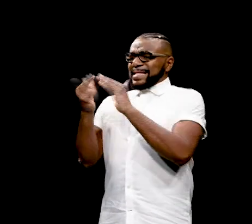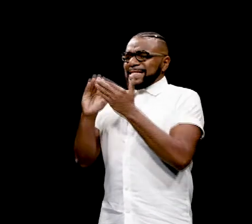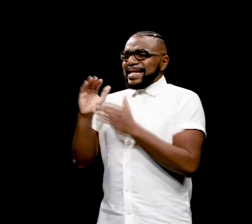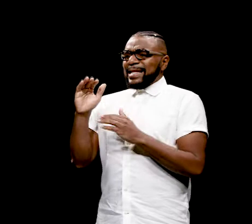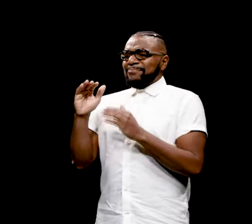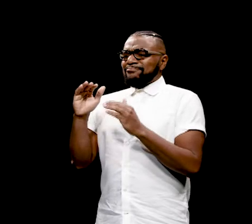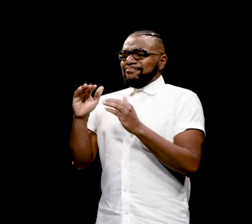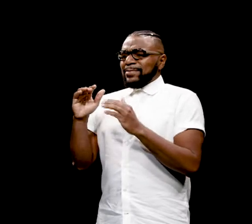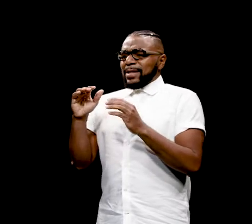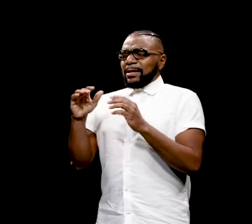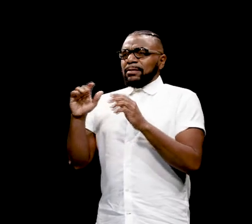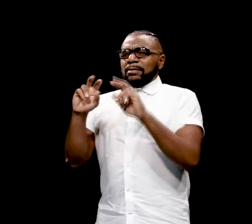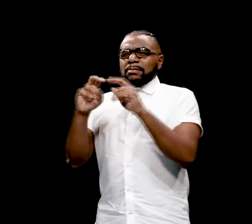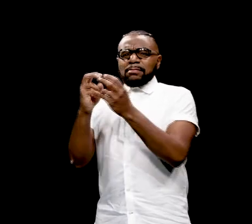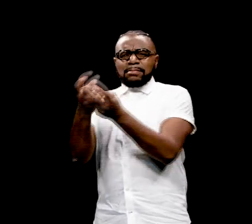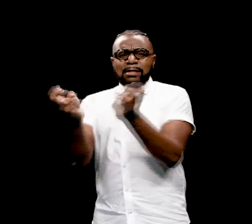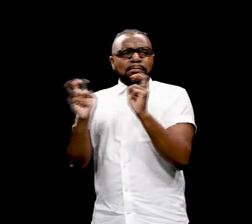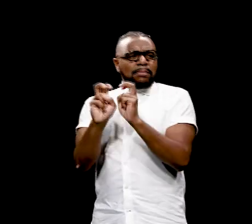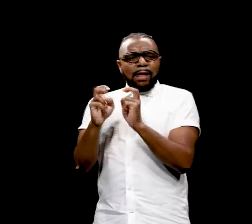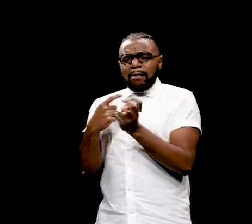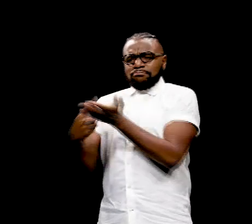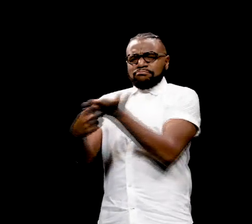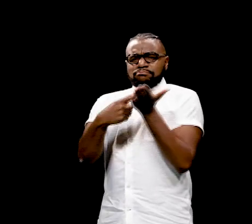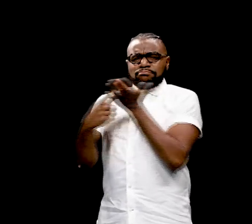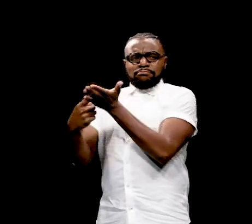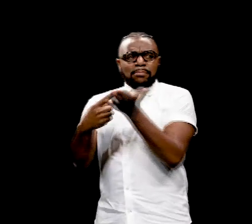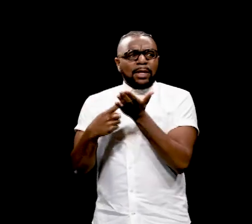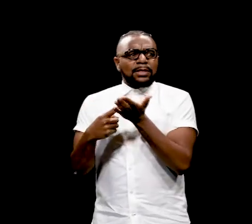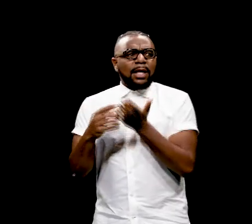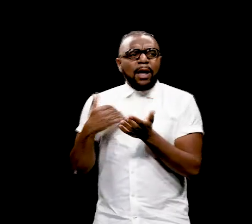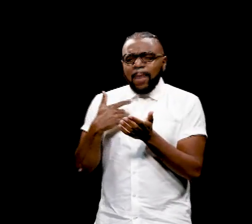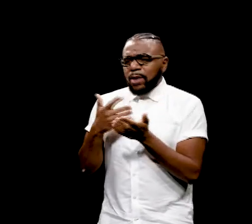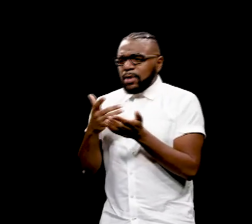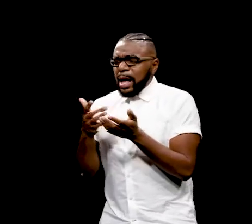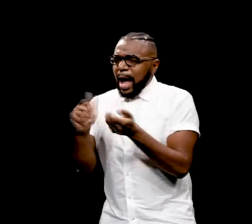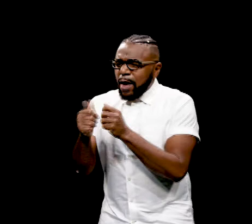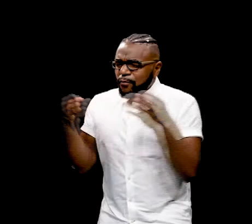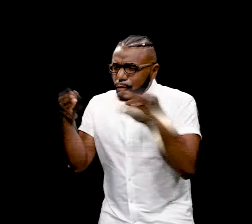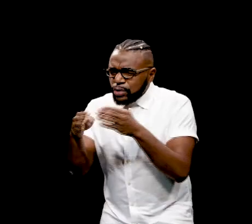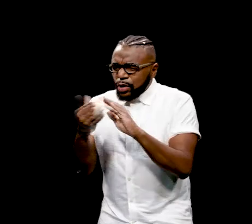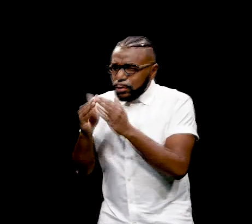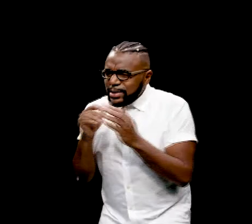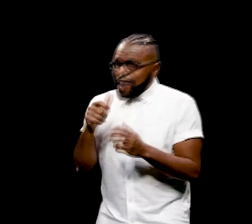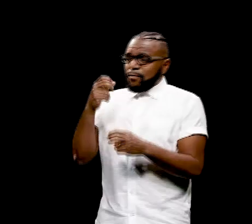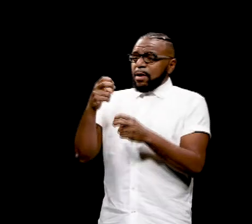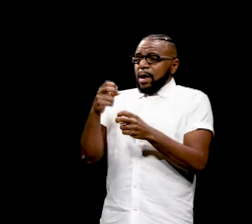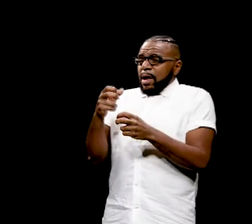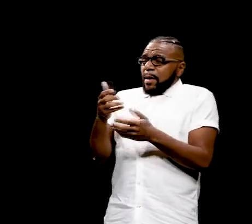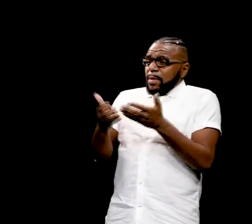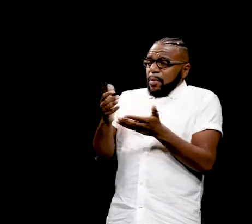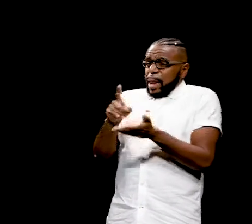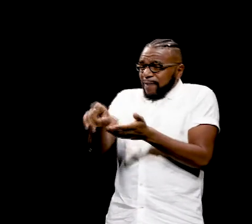an anti-displacement package in the most recent budget. That's focused on some of the communities that we think have the highest